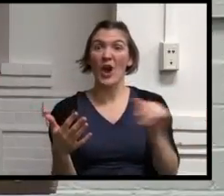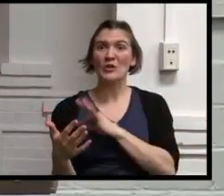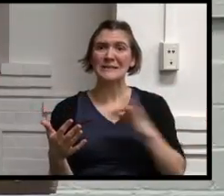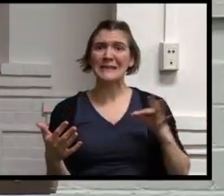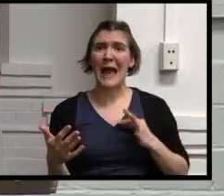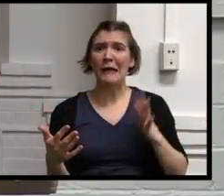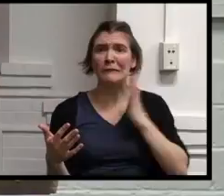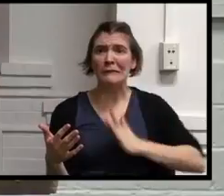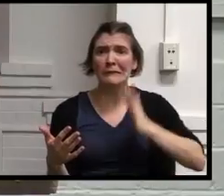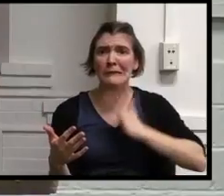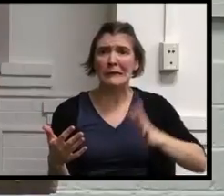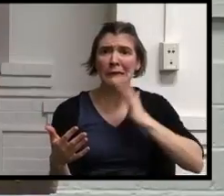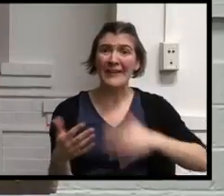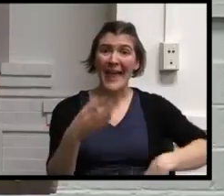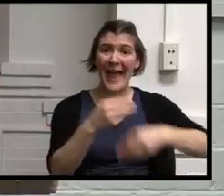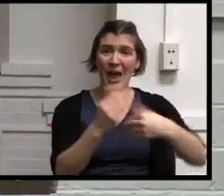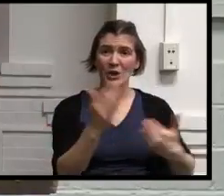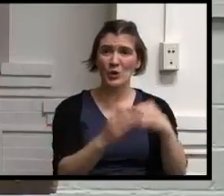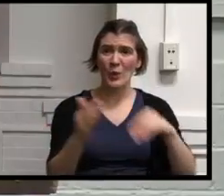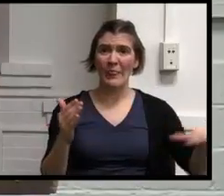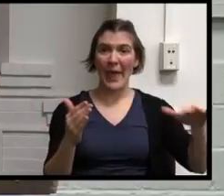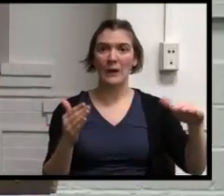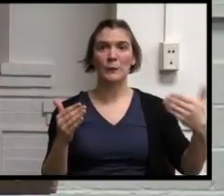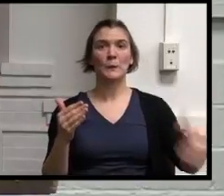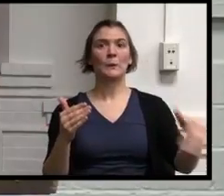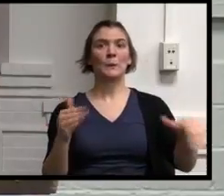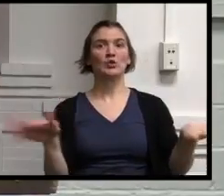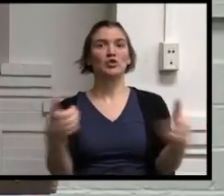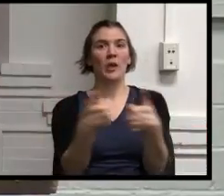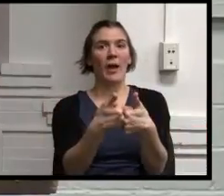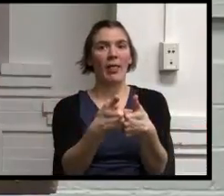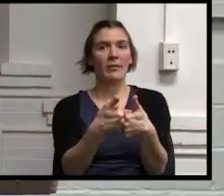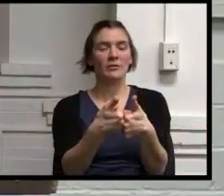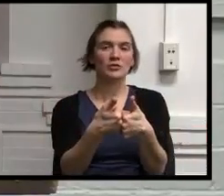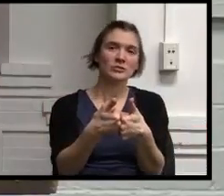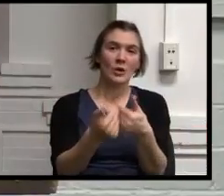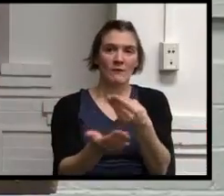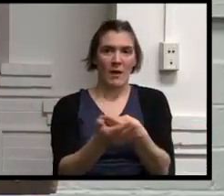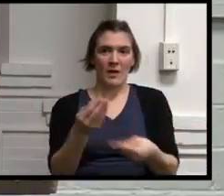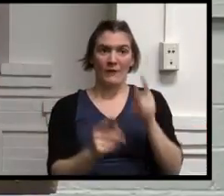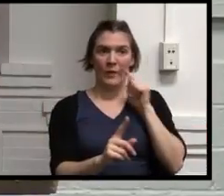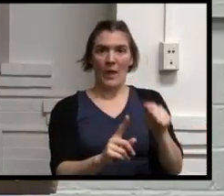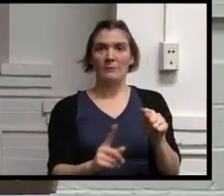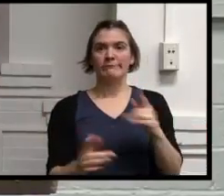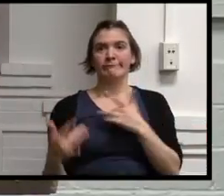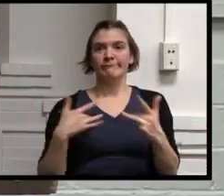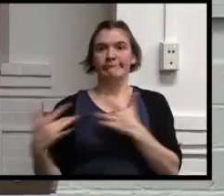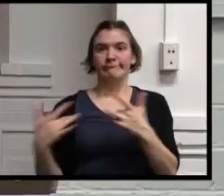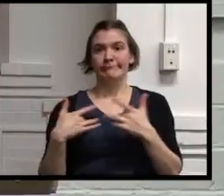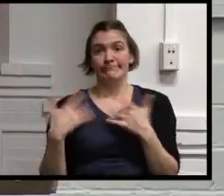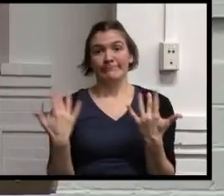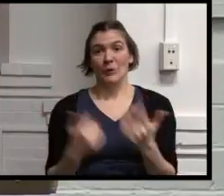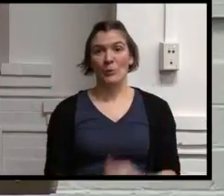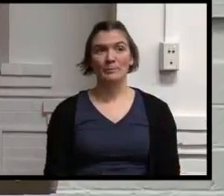and their equipment. And so there's a sort of a financial calculation that they need to make about